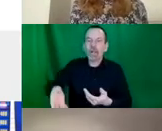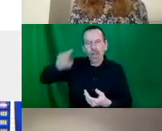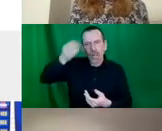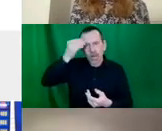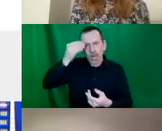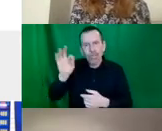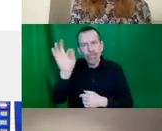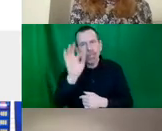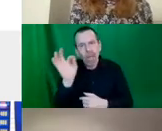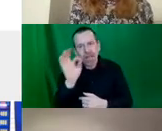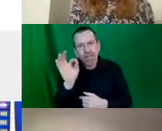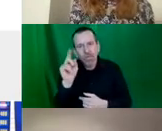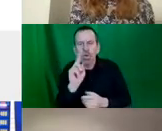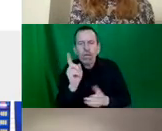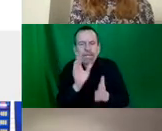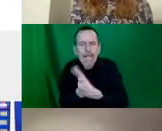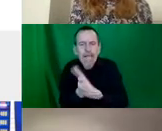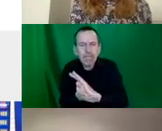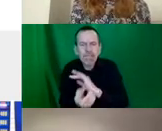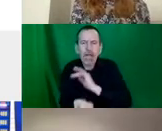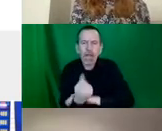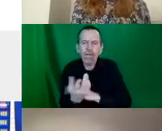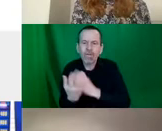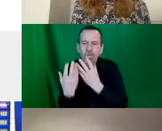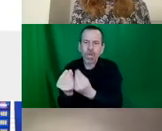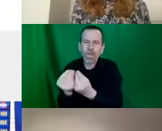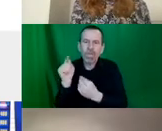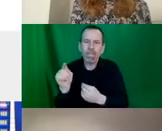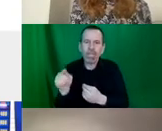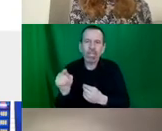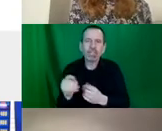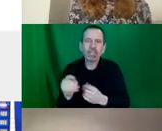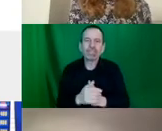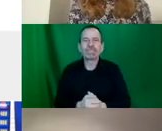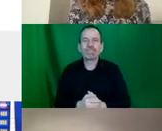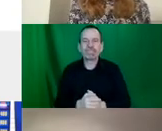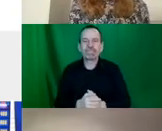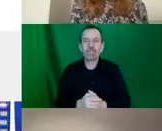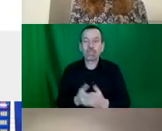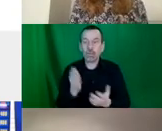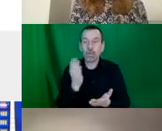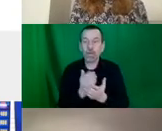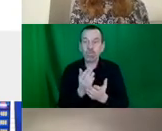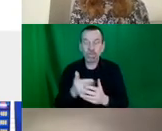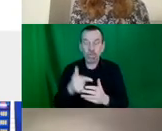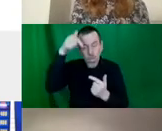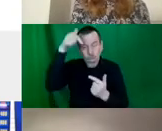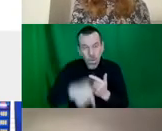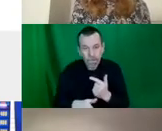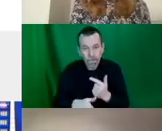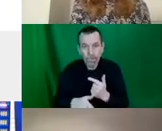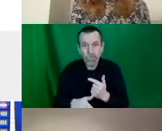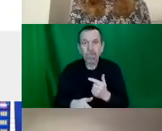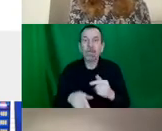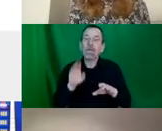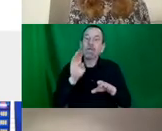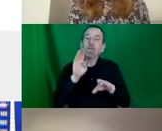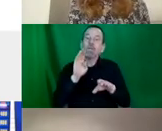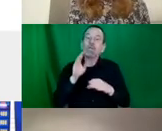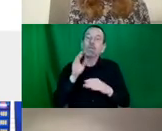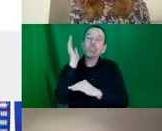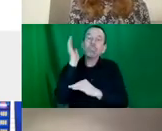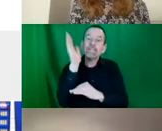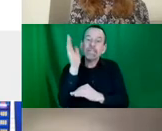was to come up with the practical part of the training, which would follow Karen's in-depth overview. The practical presentation focused on the